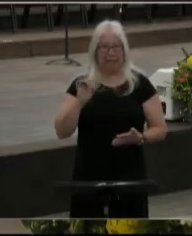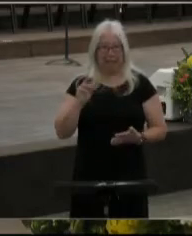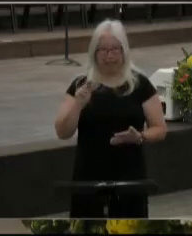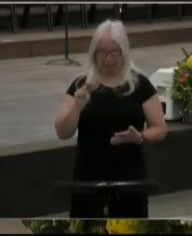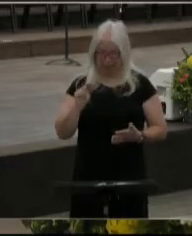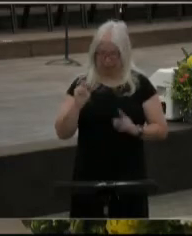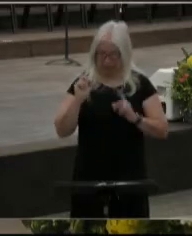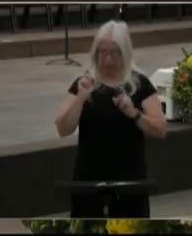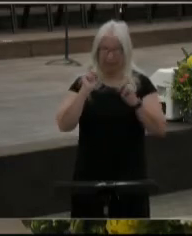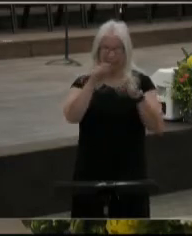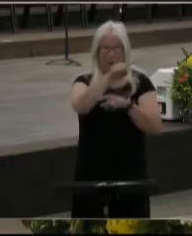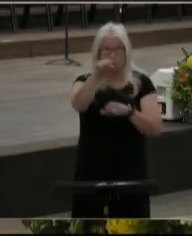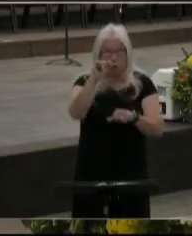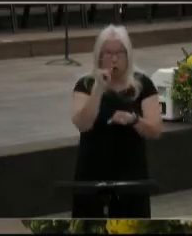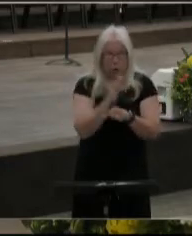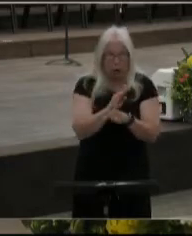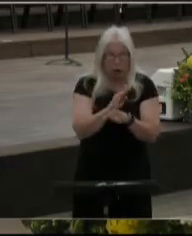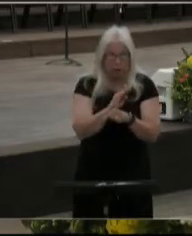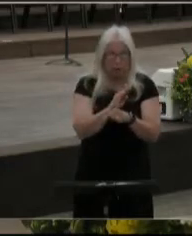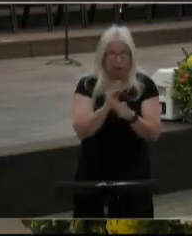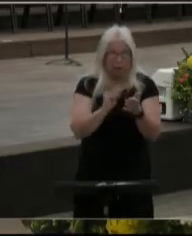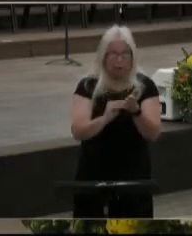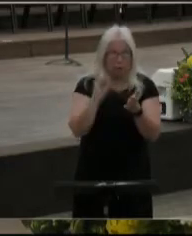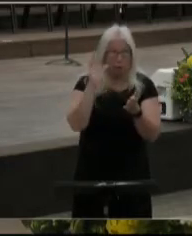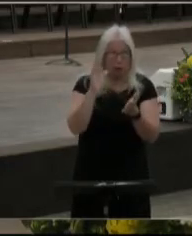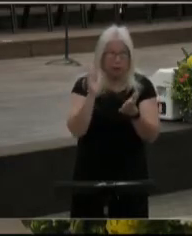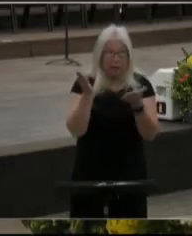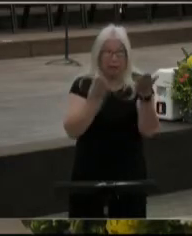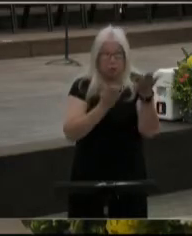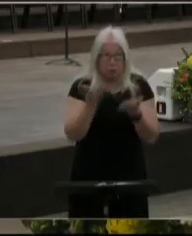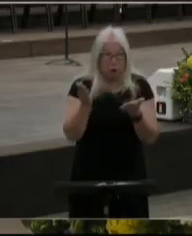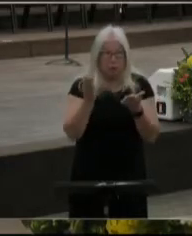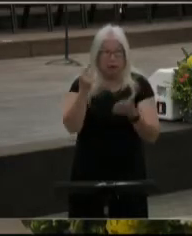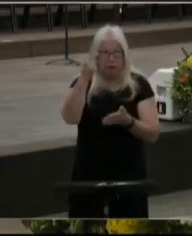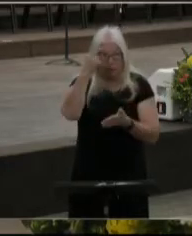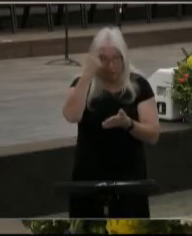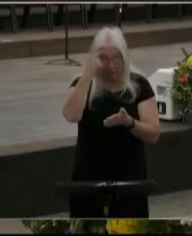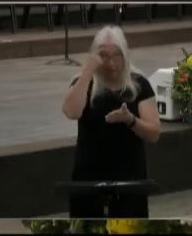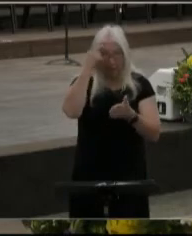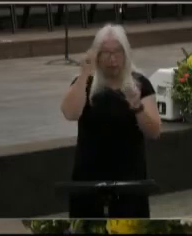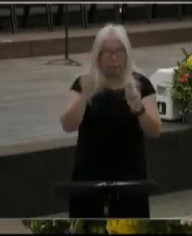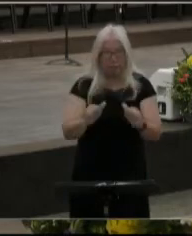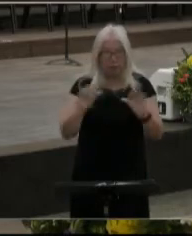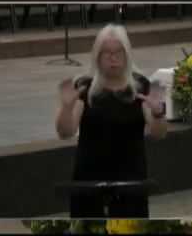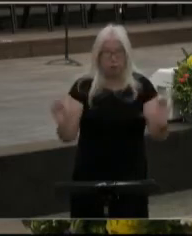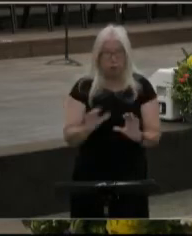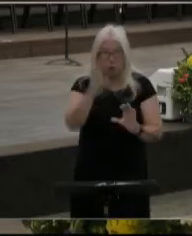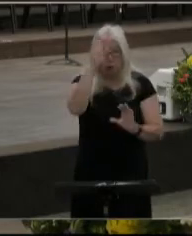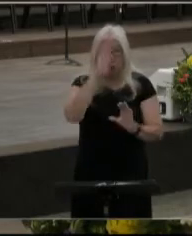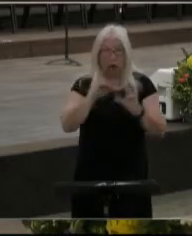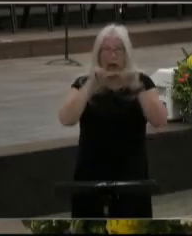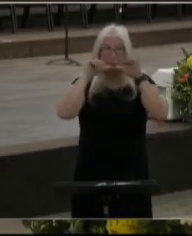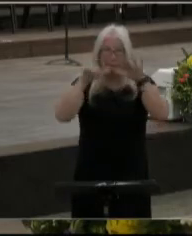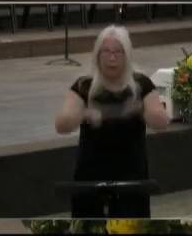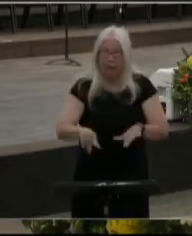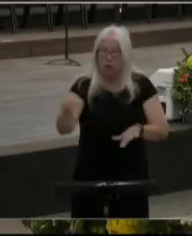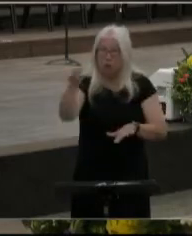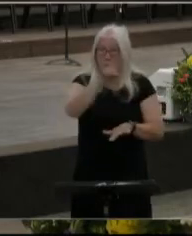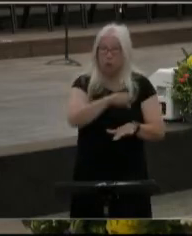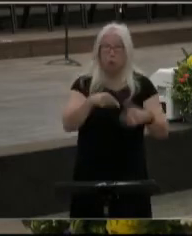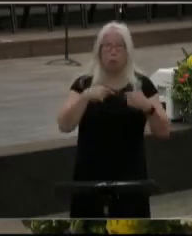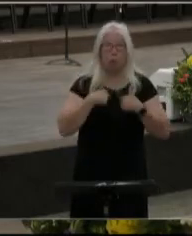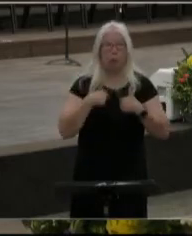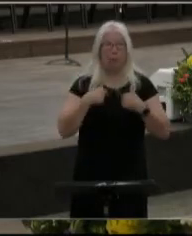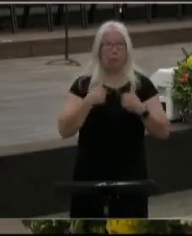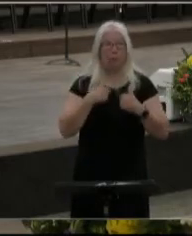God's given you a job and the ability to get wealth and the ability to serve and the ability to think and the ability to do. God has blessed you and me with